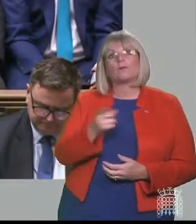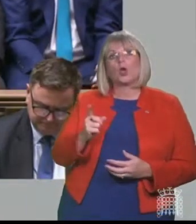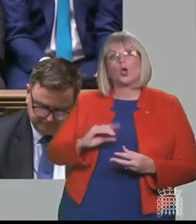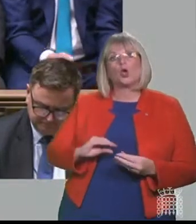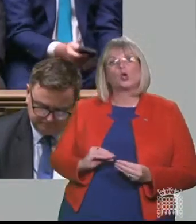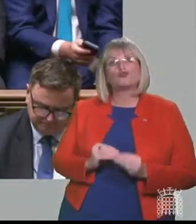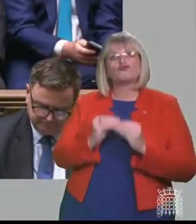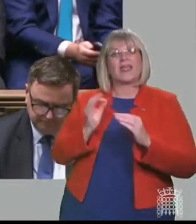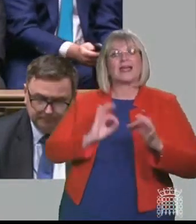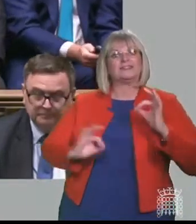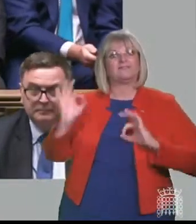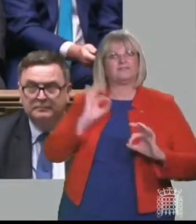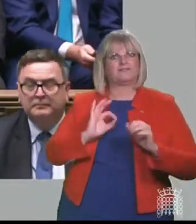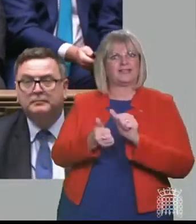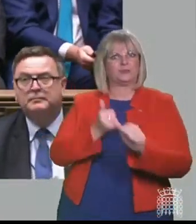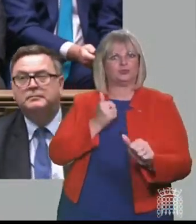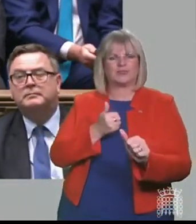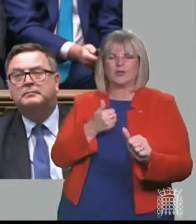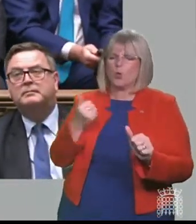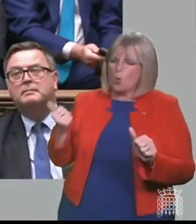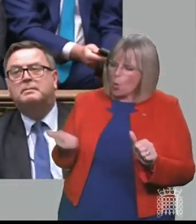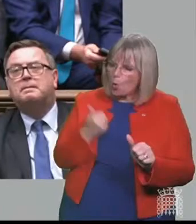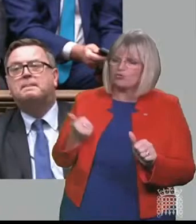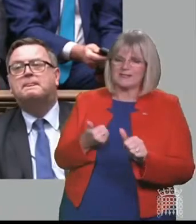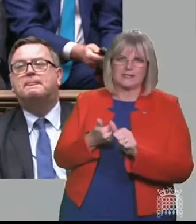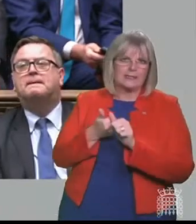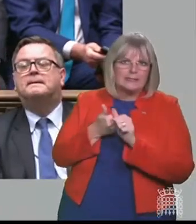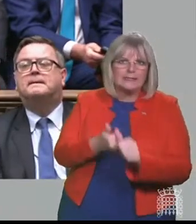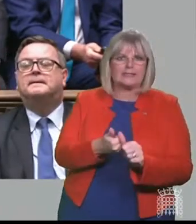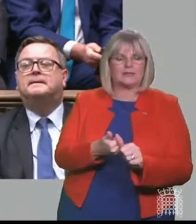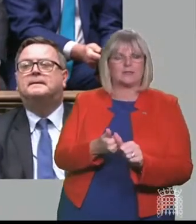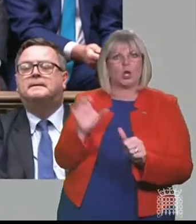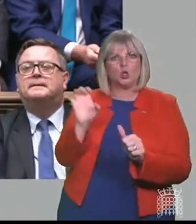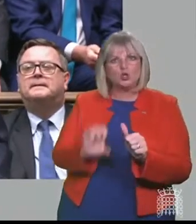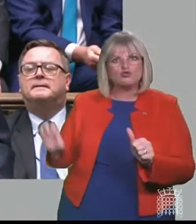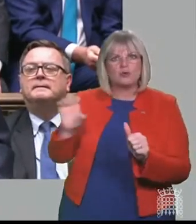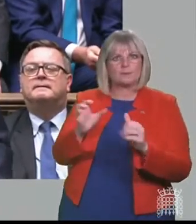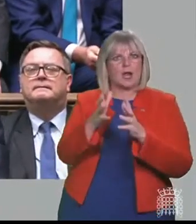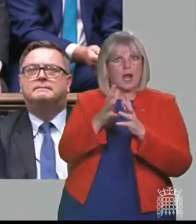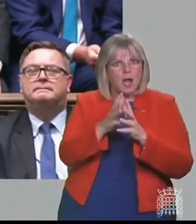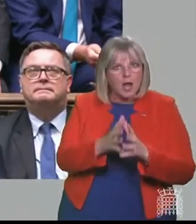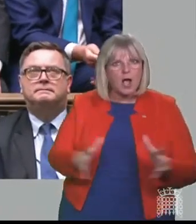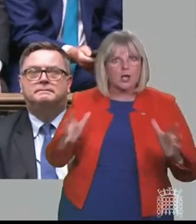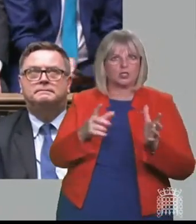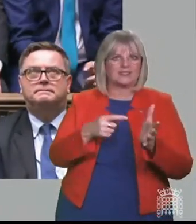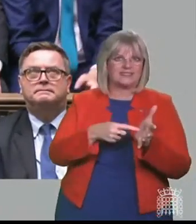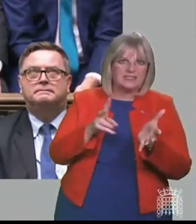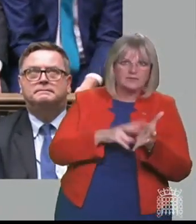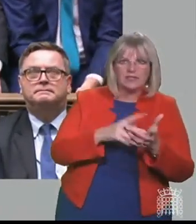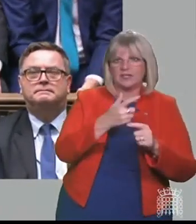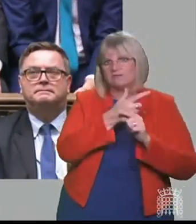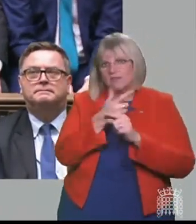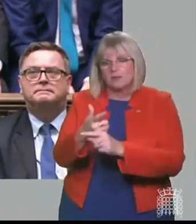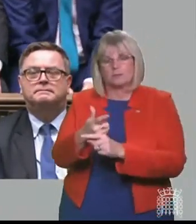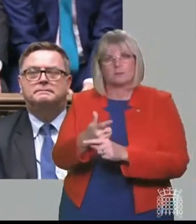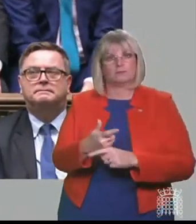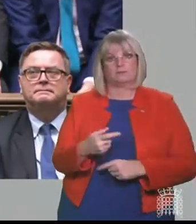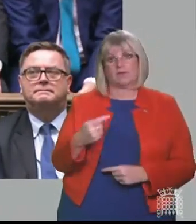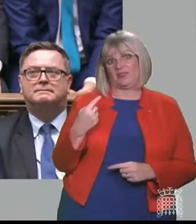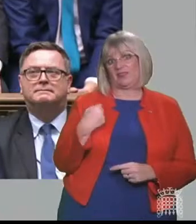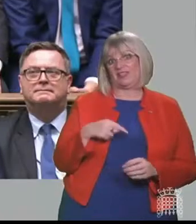support Europe's largest film and TV sector. This year's all-Californian blockbuster